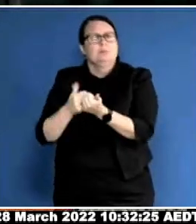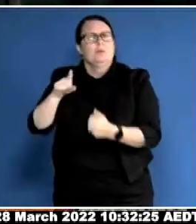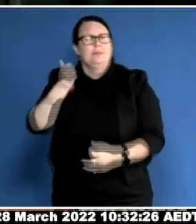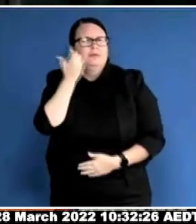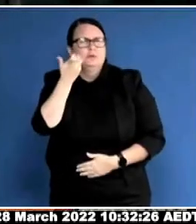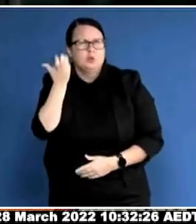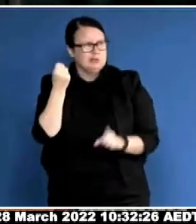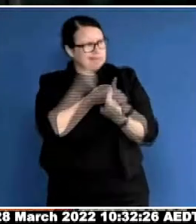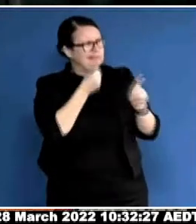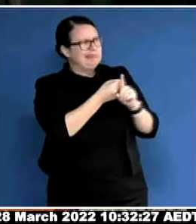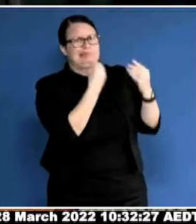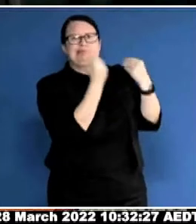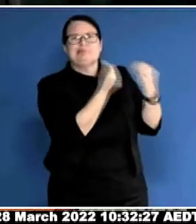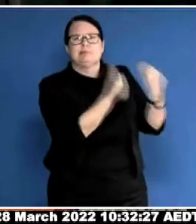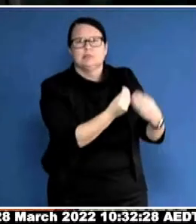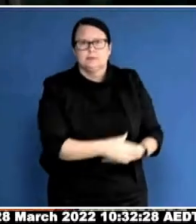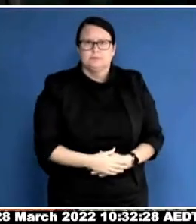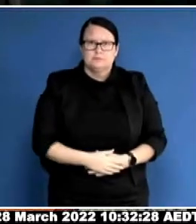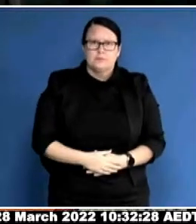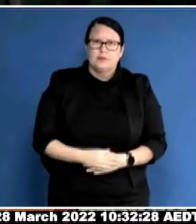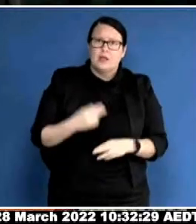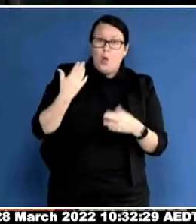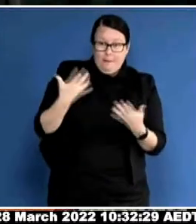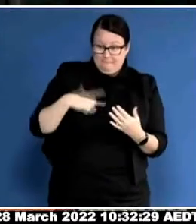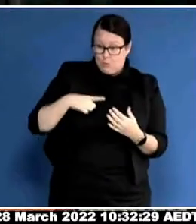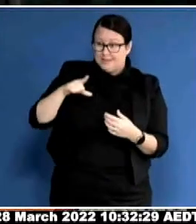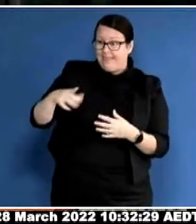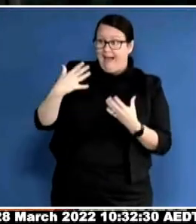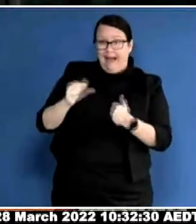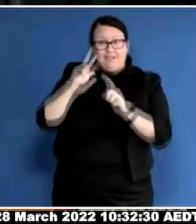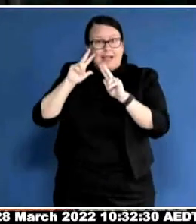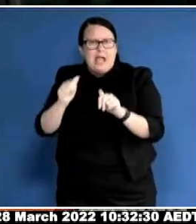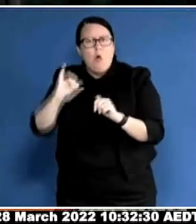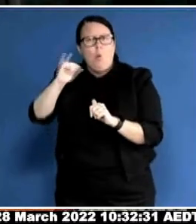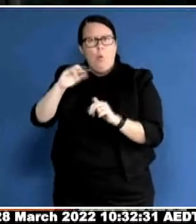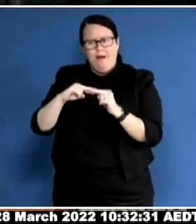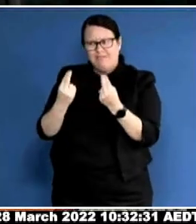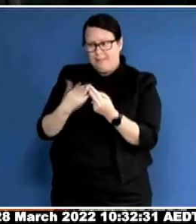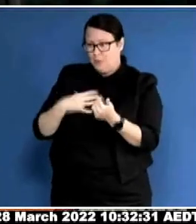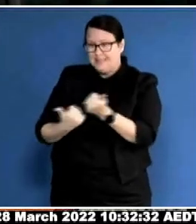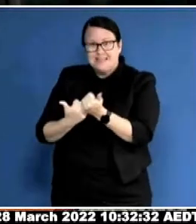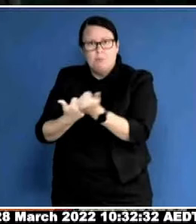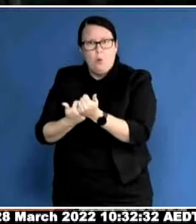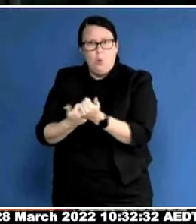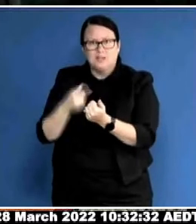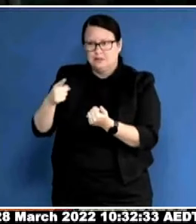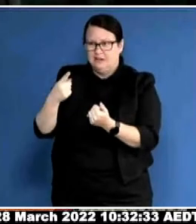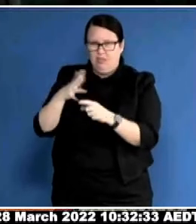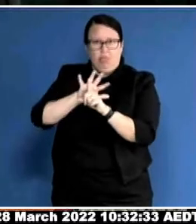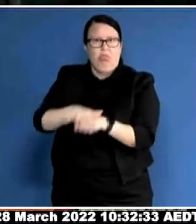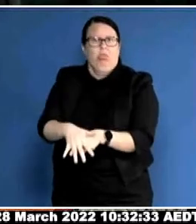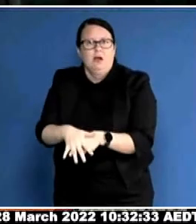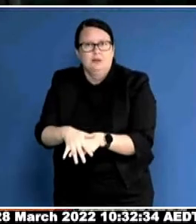depend on carers and family members for support. She experienced a decade of abuse at the hands of her former